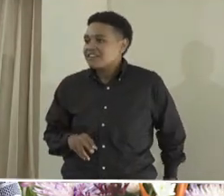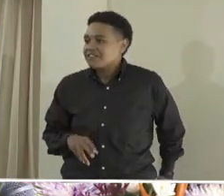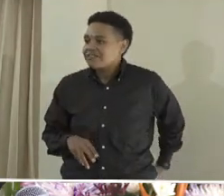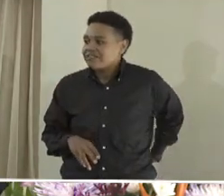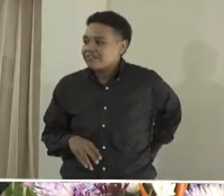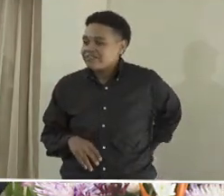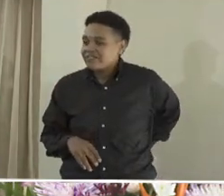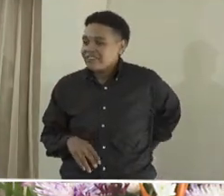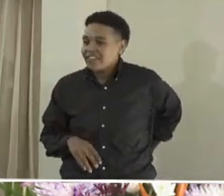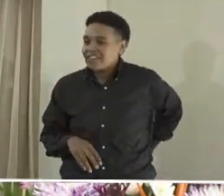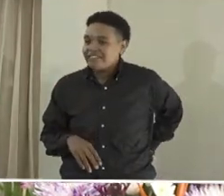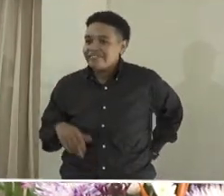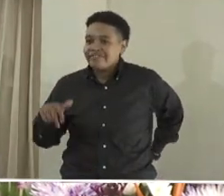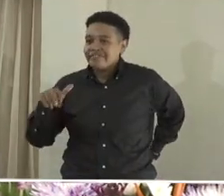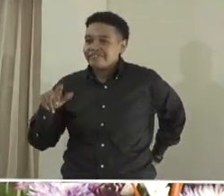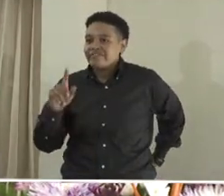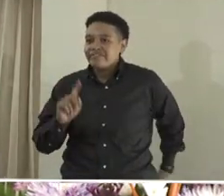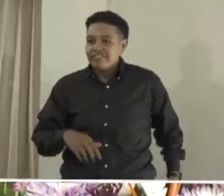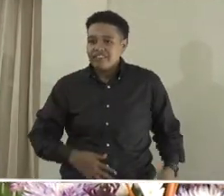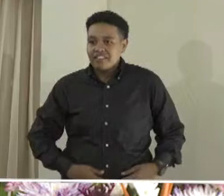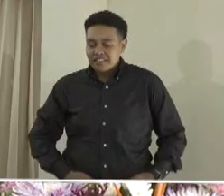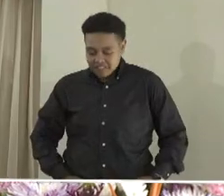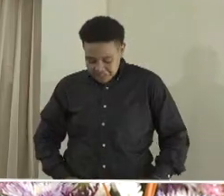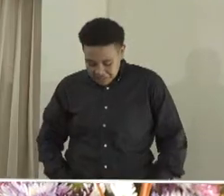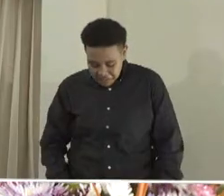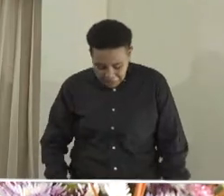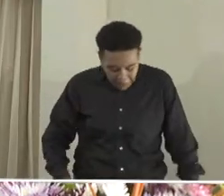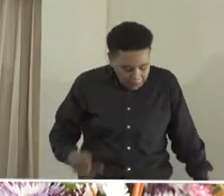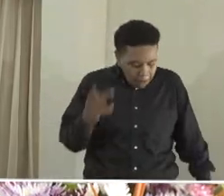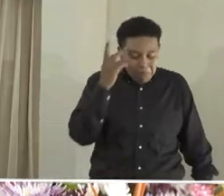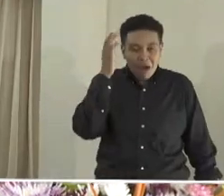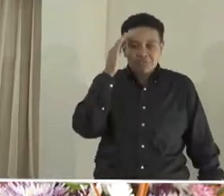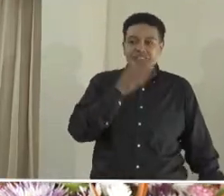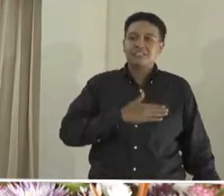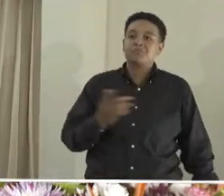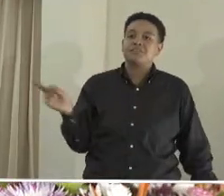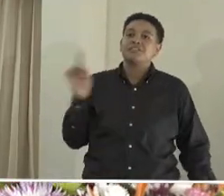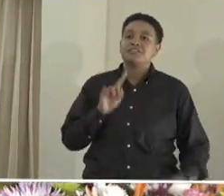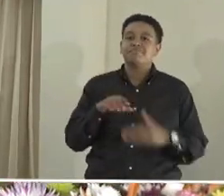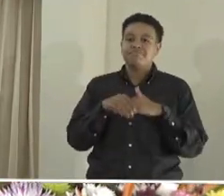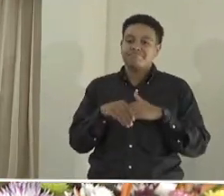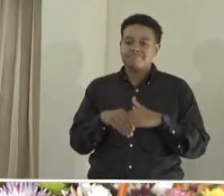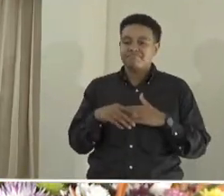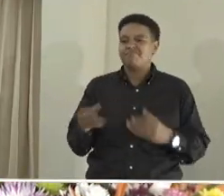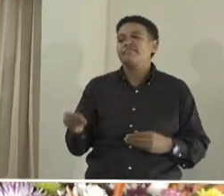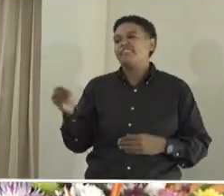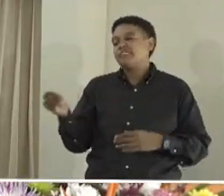to step forward. Prime Minister, I'm inviting you to join us up here.